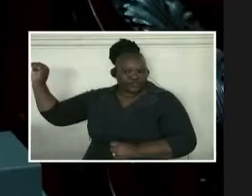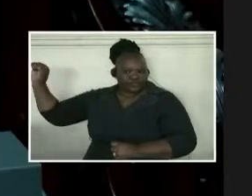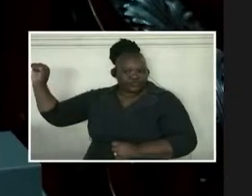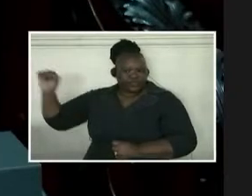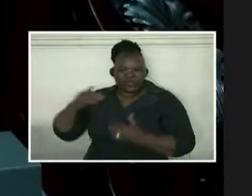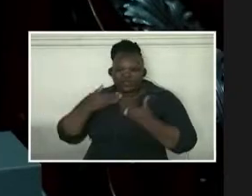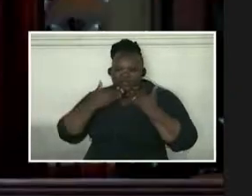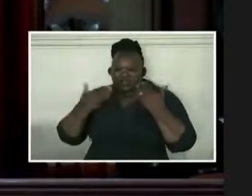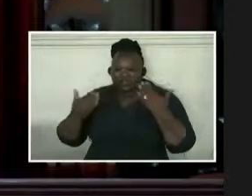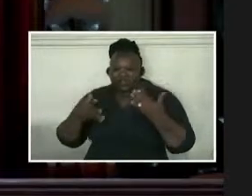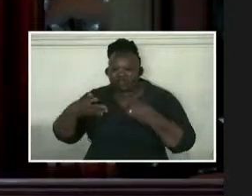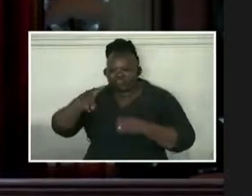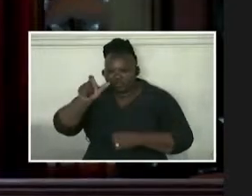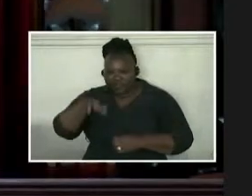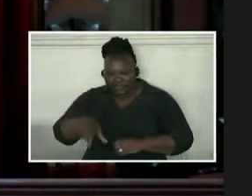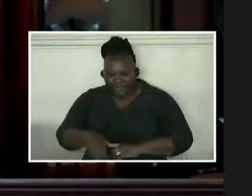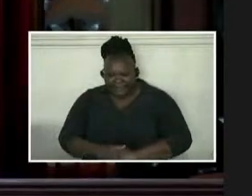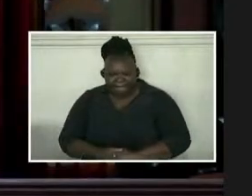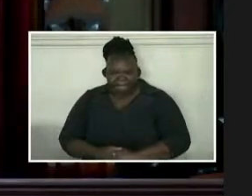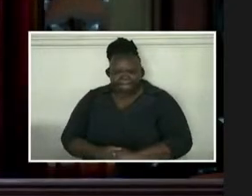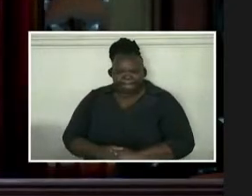honorable chairperson